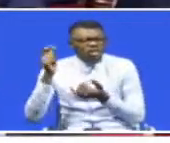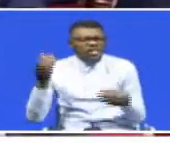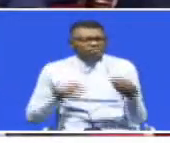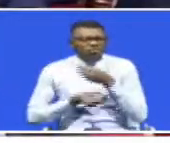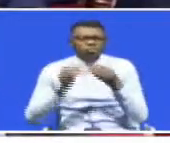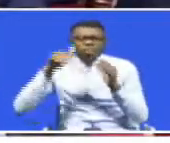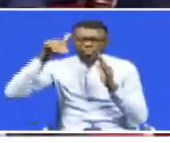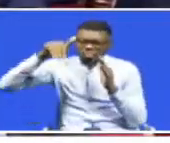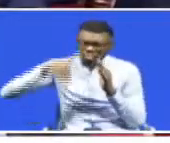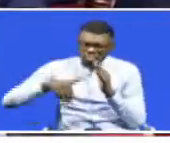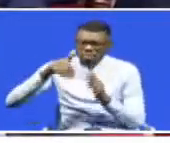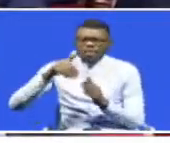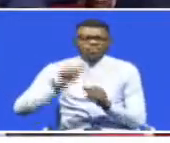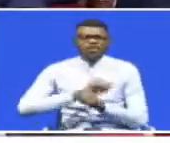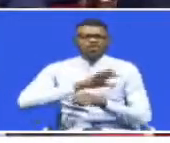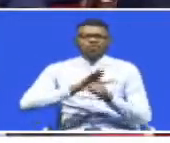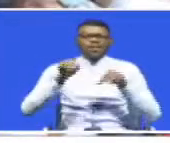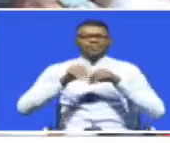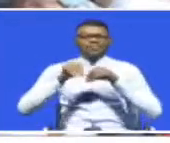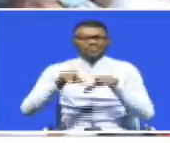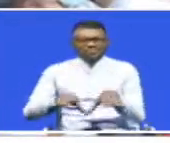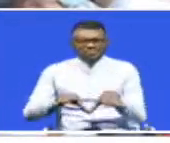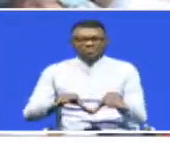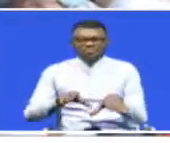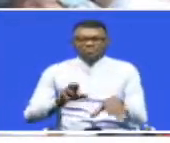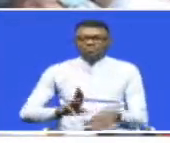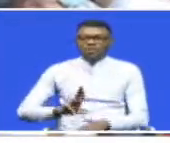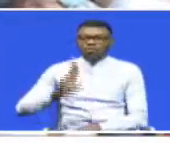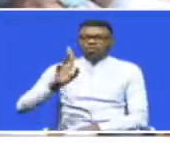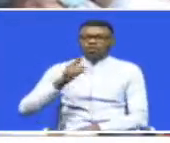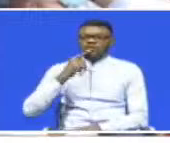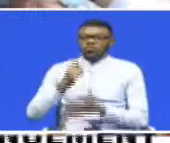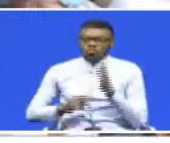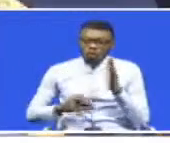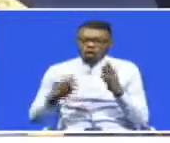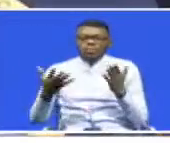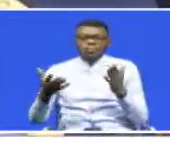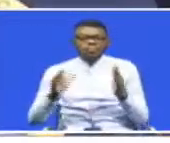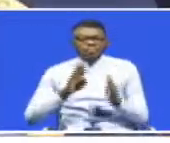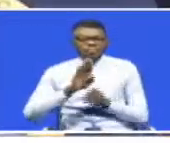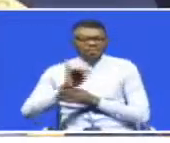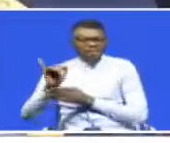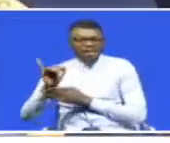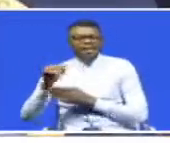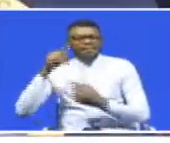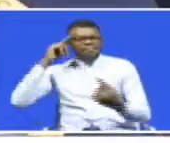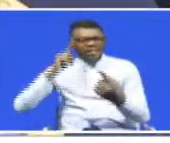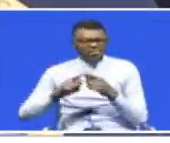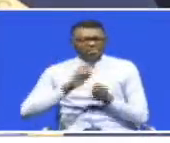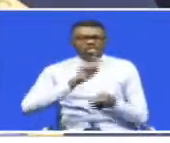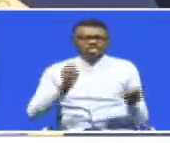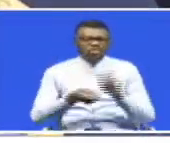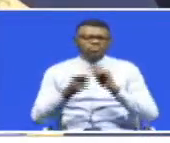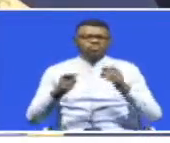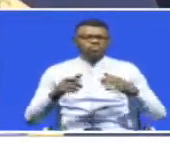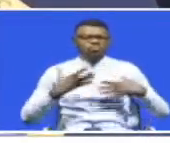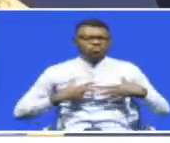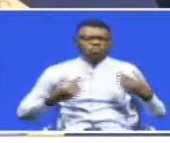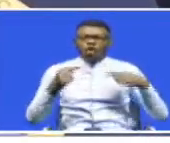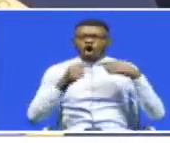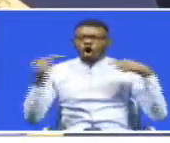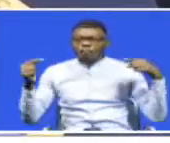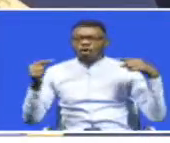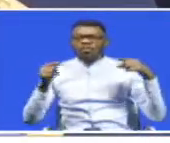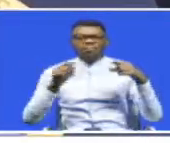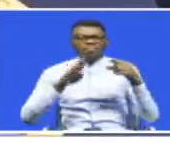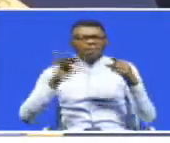pandemic. President Kenyatta says the opposition of BBI was premised on fear of change. They oppose the bill sometimes not because of its